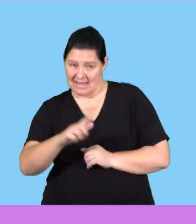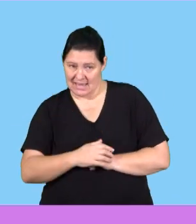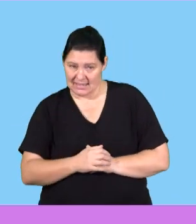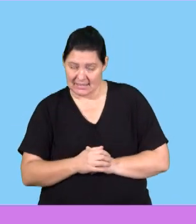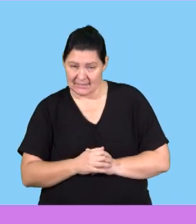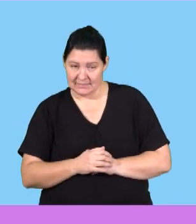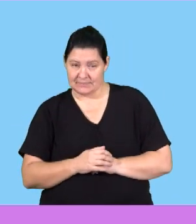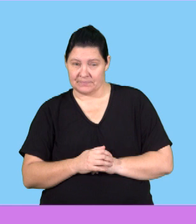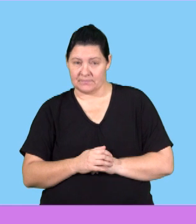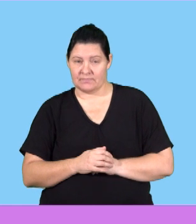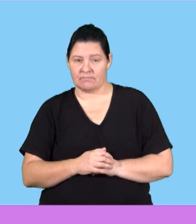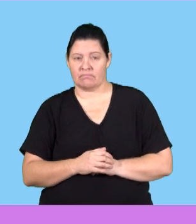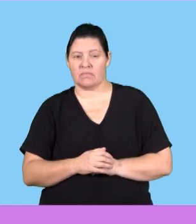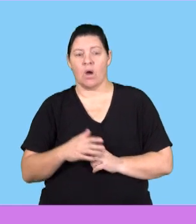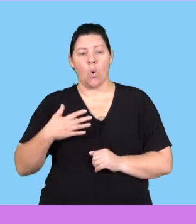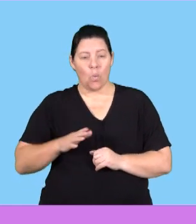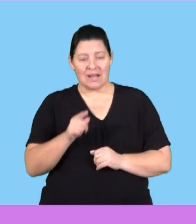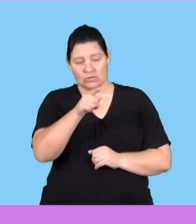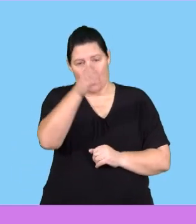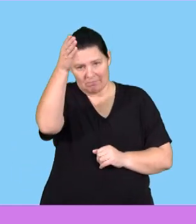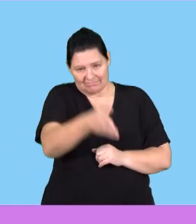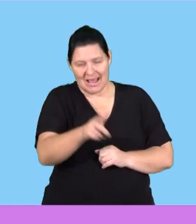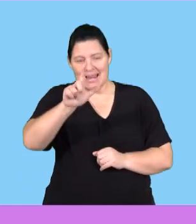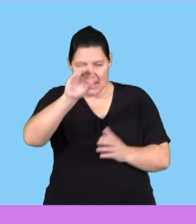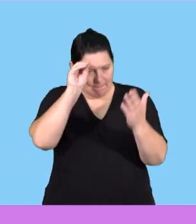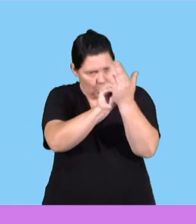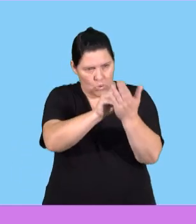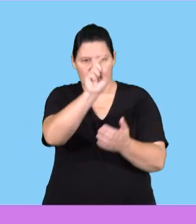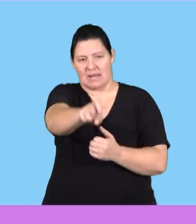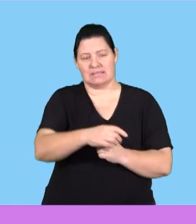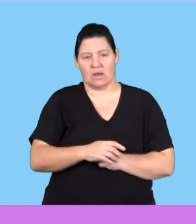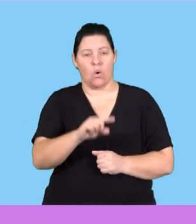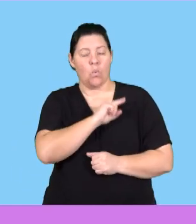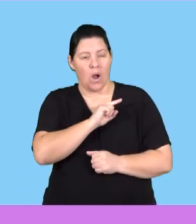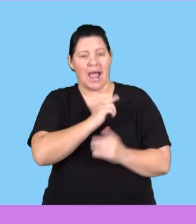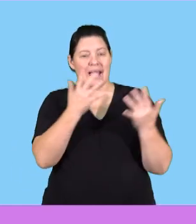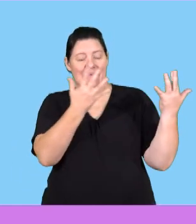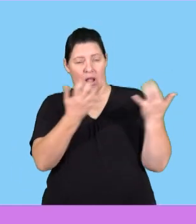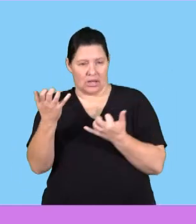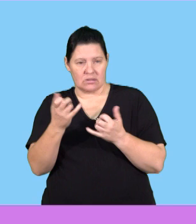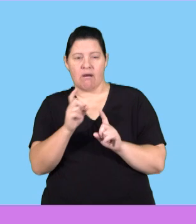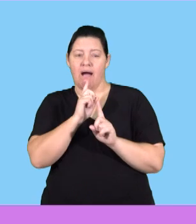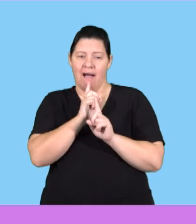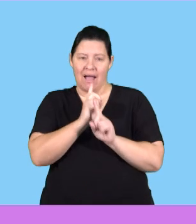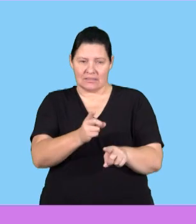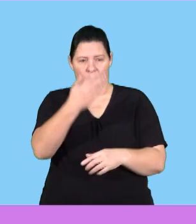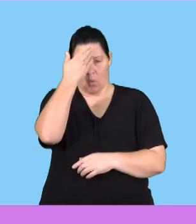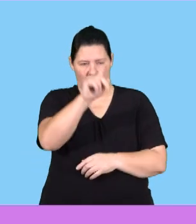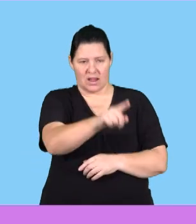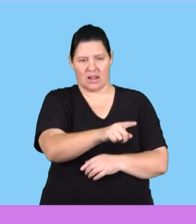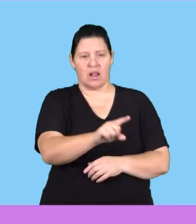per liter. I want you to write per liter because when you calculate and get the answer, you should